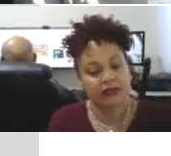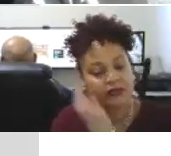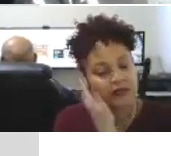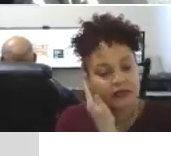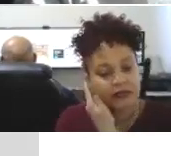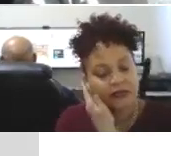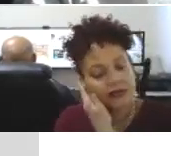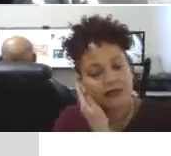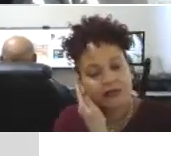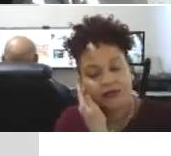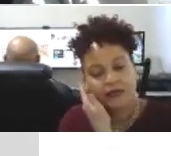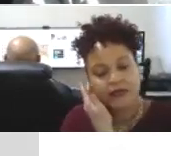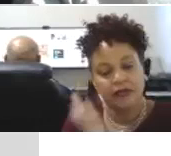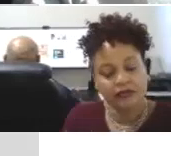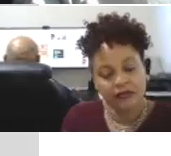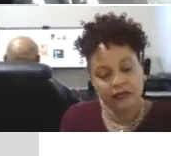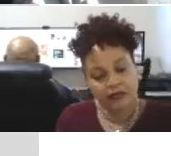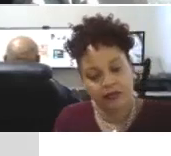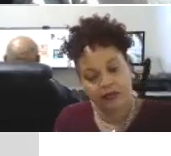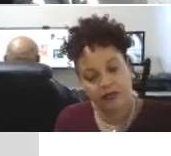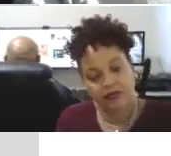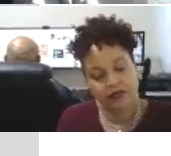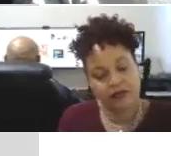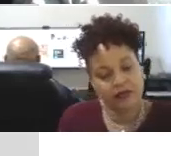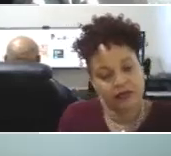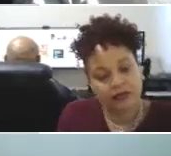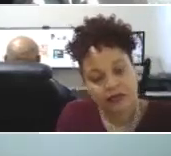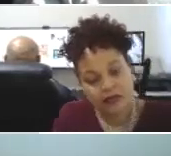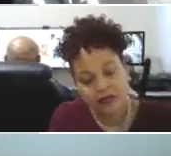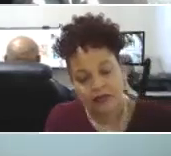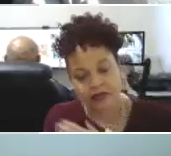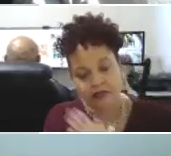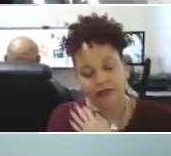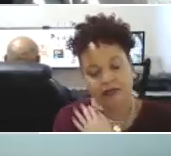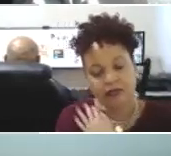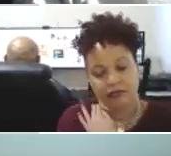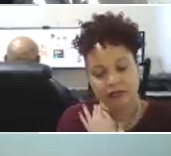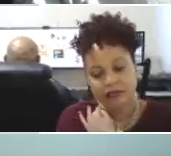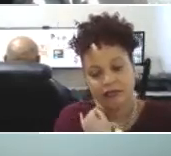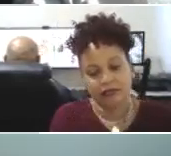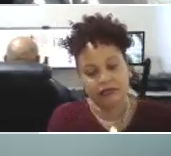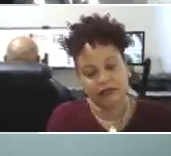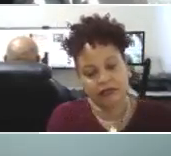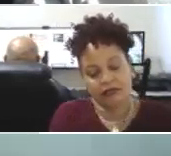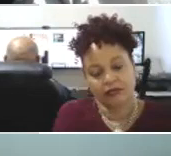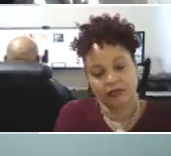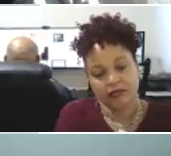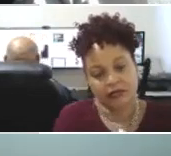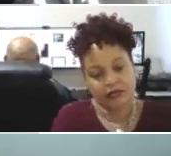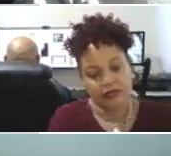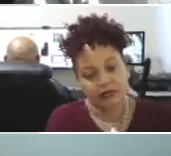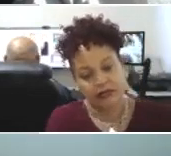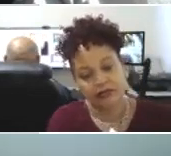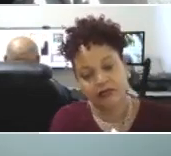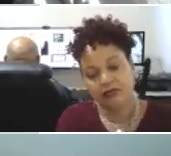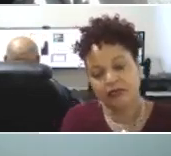Complexity. And so he cannot manage touching and looking and listening and experiencing all